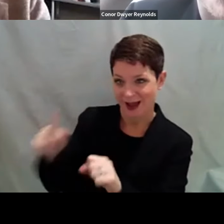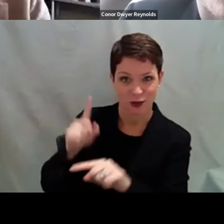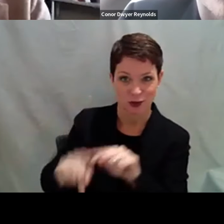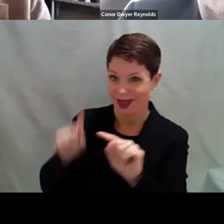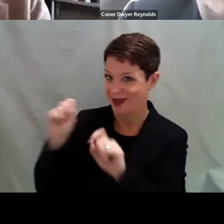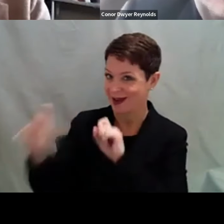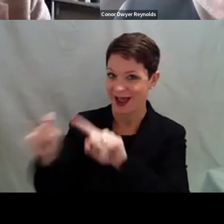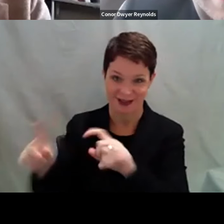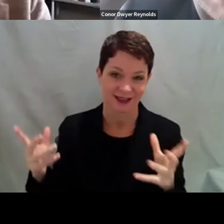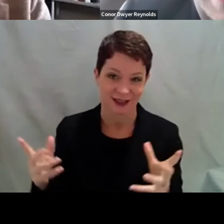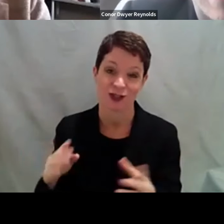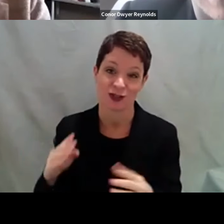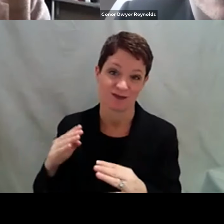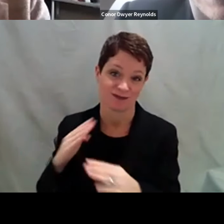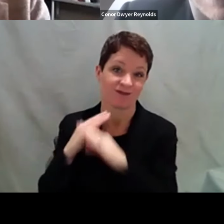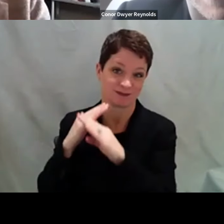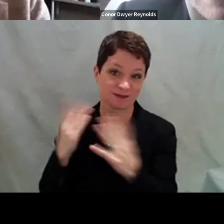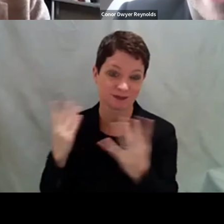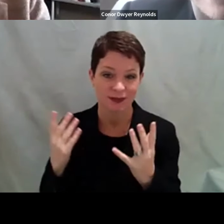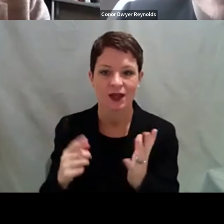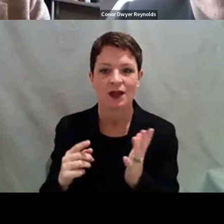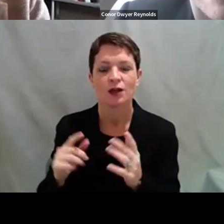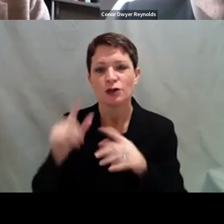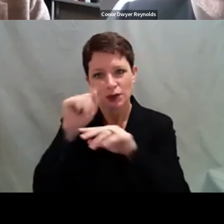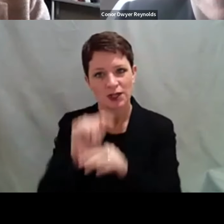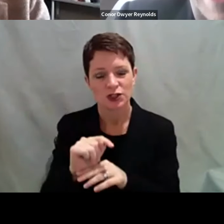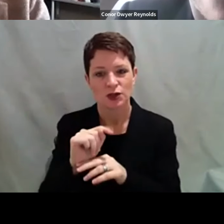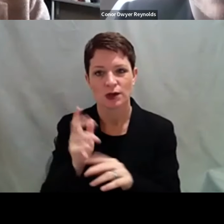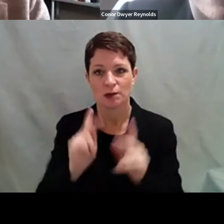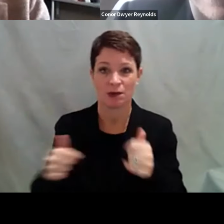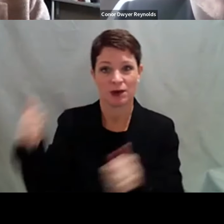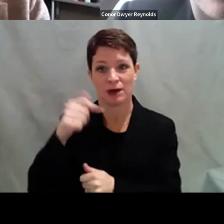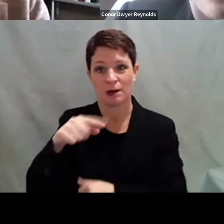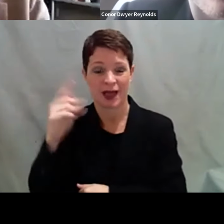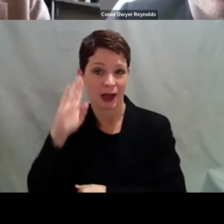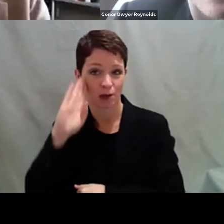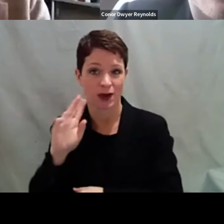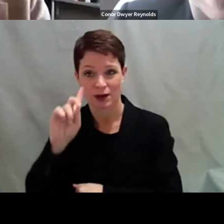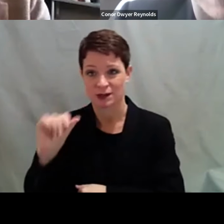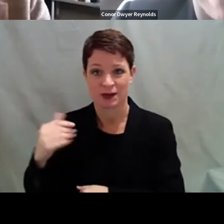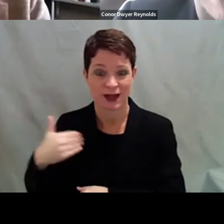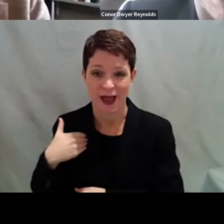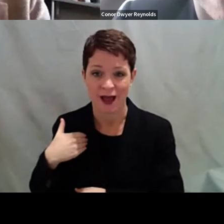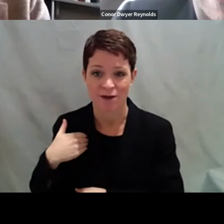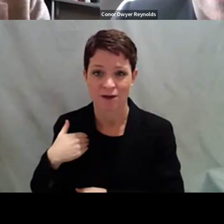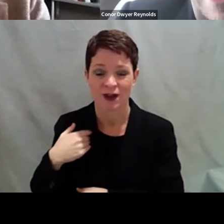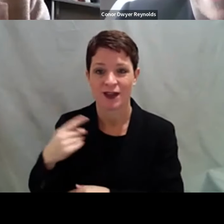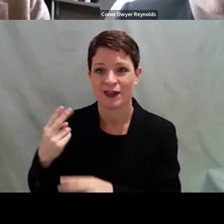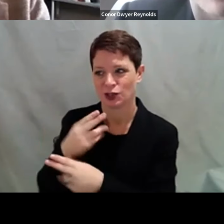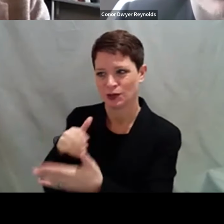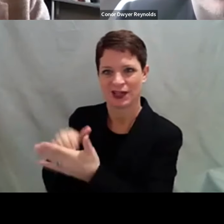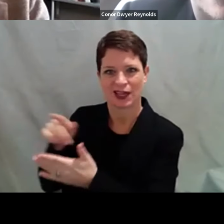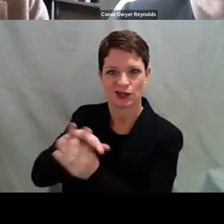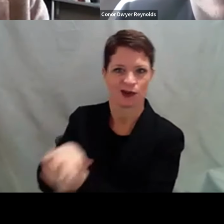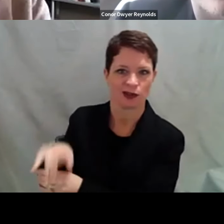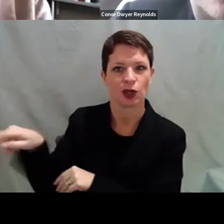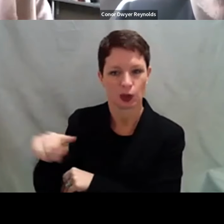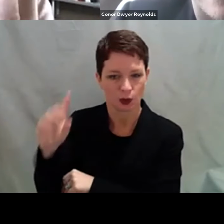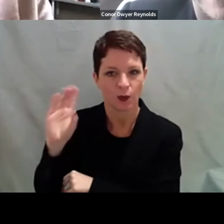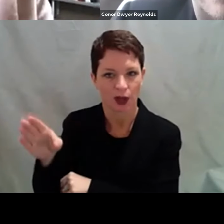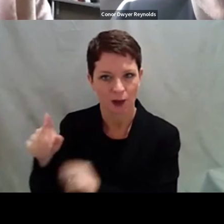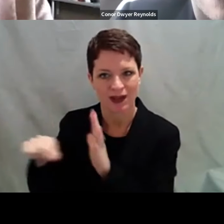right? Because no, it makes sense. Traditionally, bureaucrats, if you're Black, brown, disabled, that's going to be held against you. And figuring out